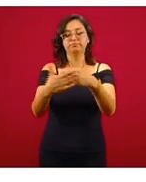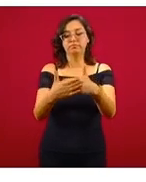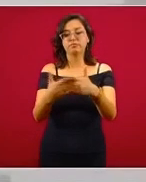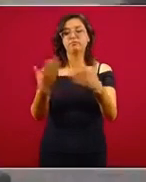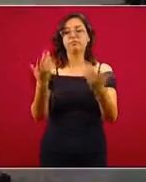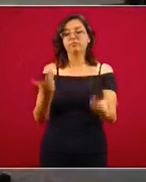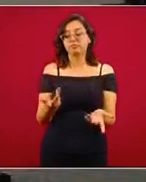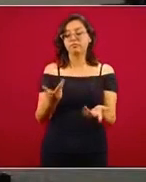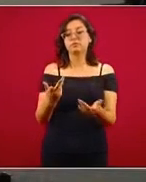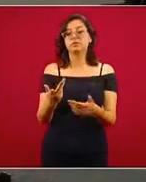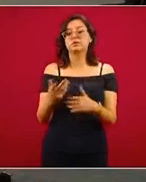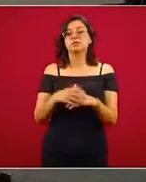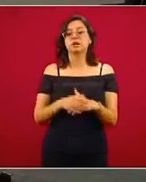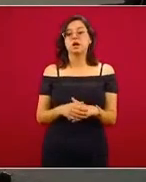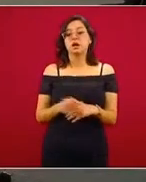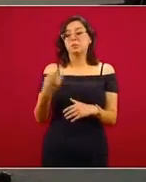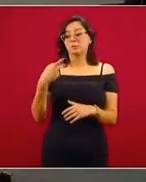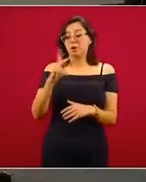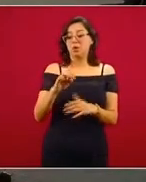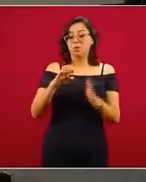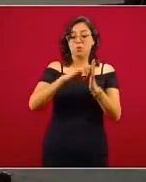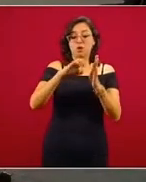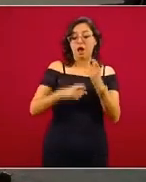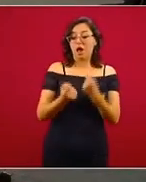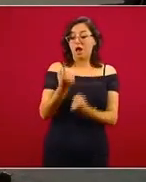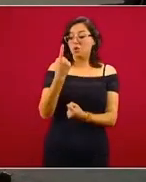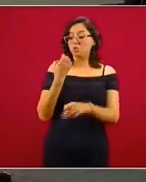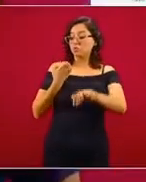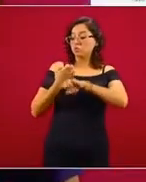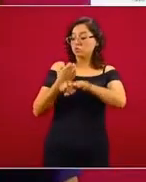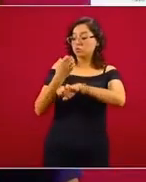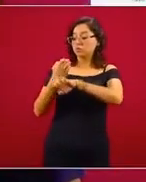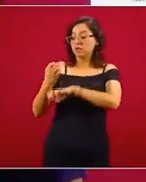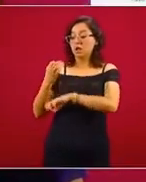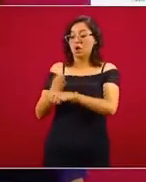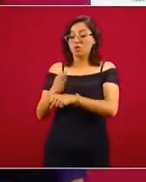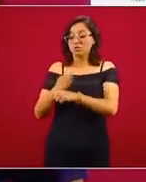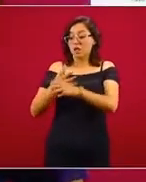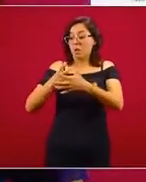continue to show increase during the upcoming weeks.